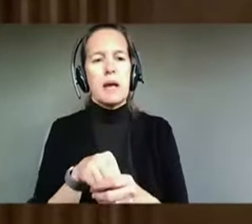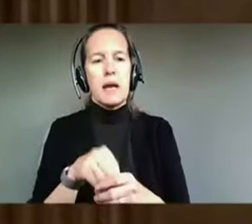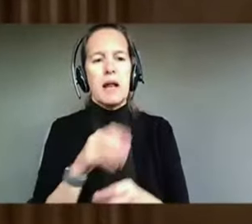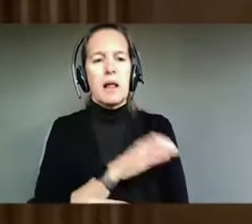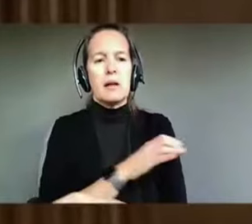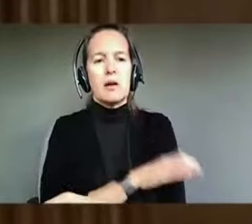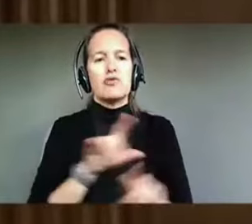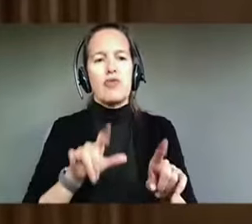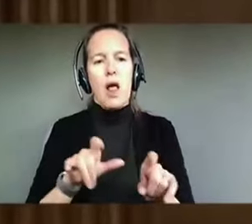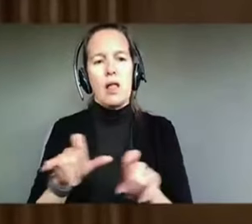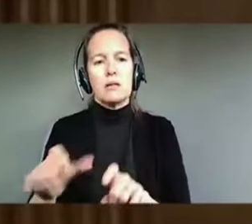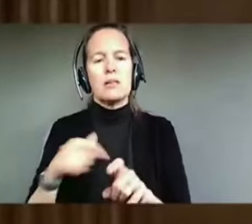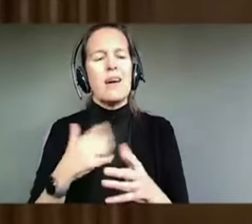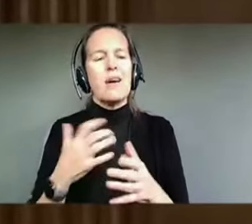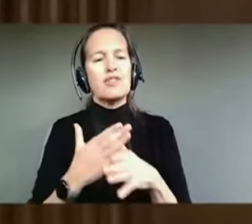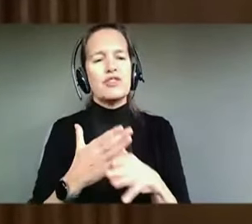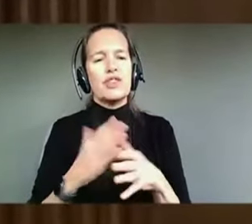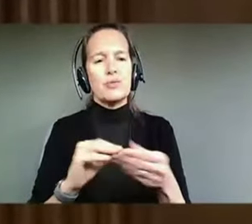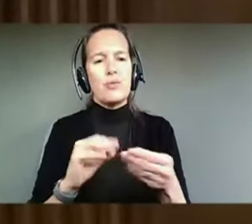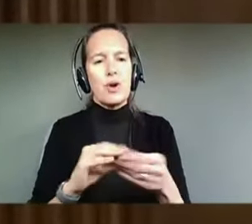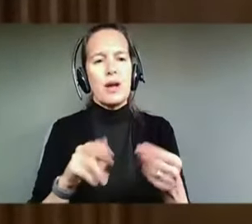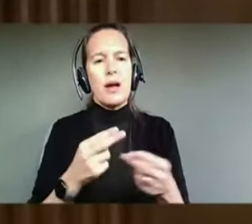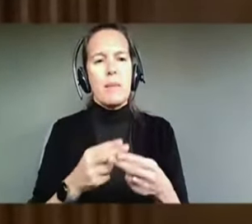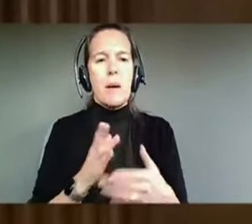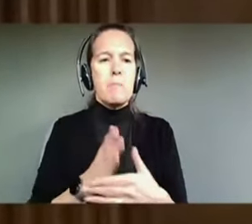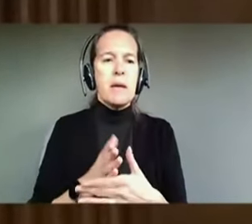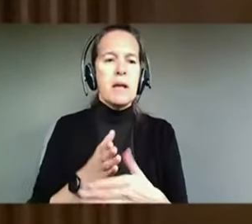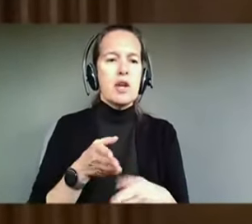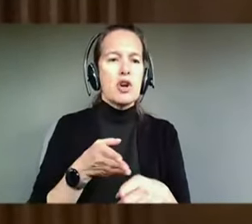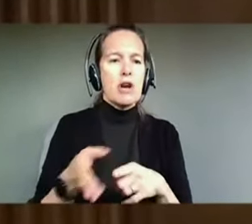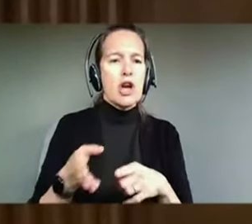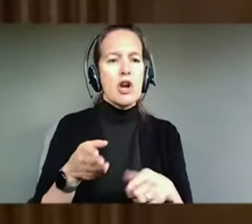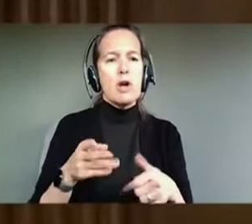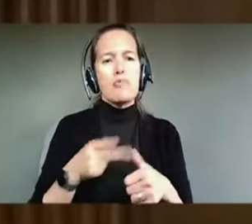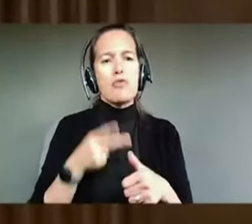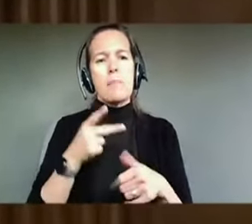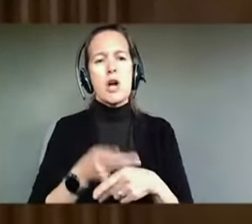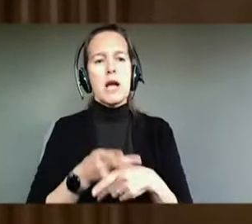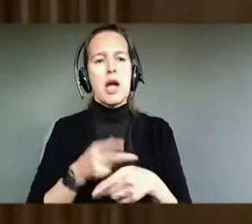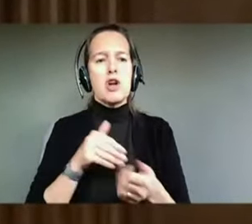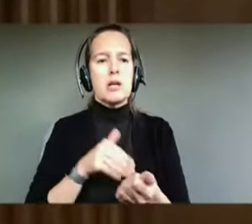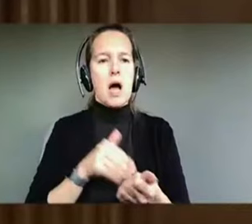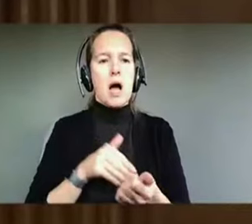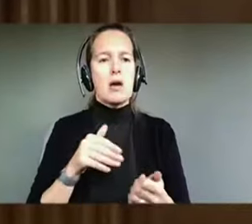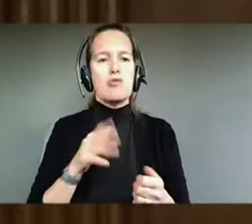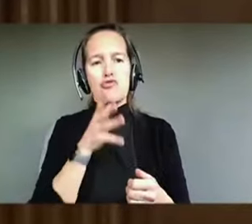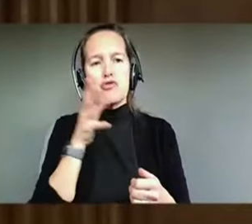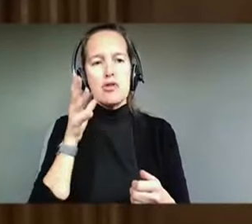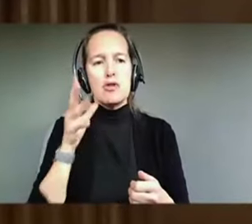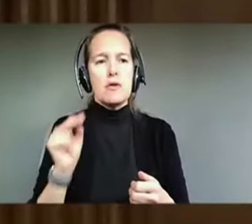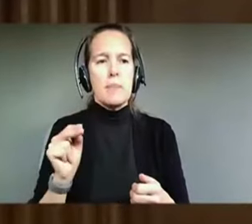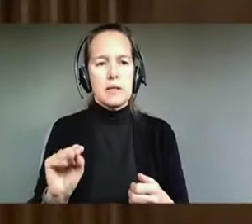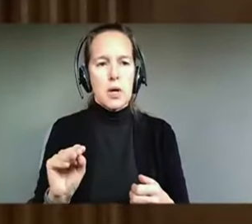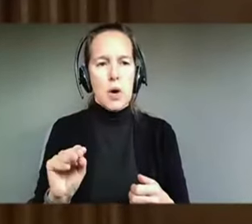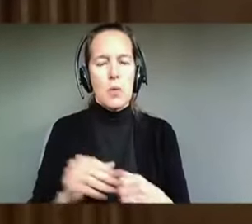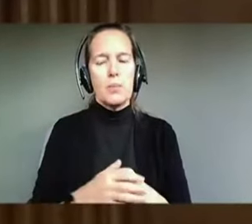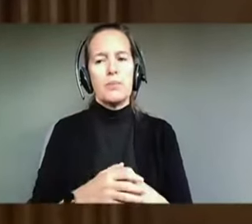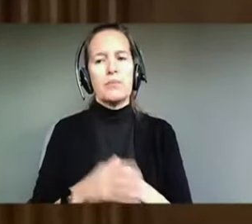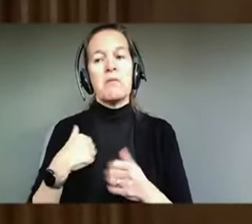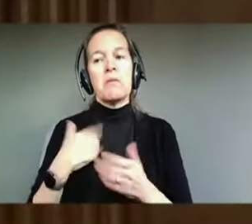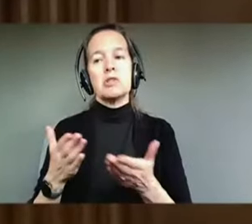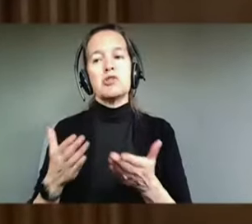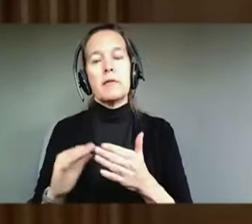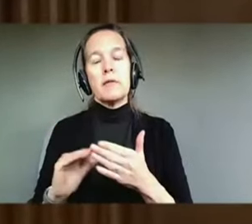want to share a story about a mid-career primary care doc in rural New Mexico. After serving her community and